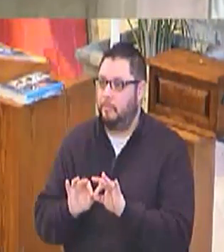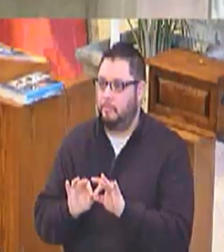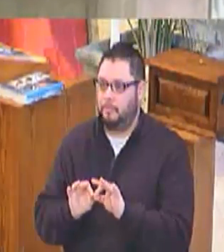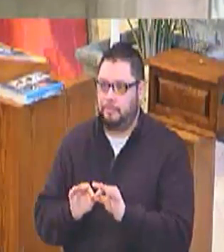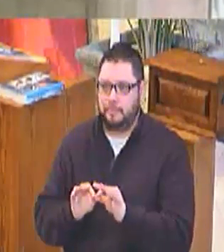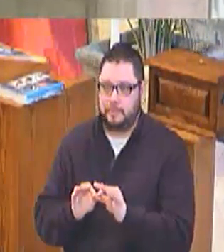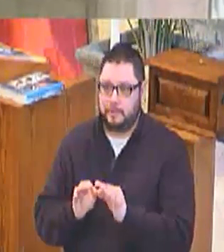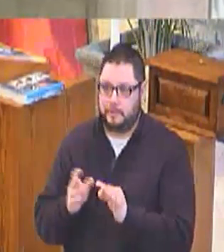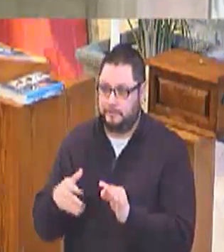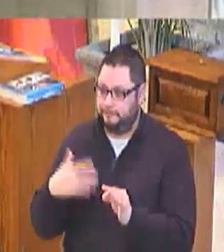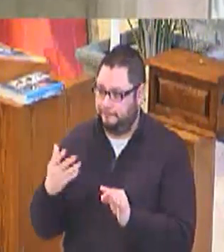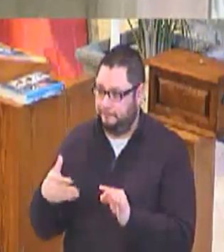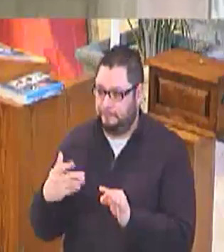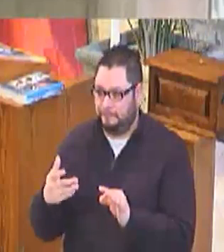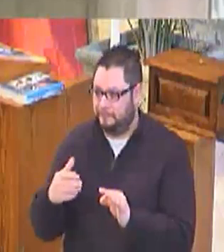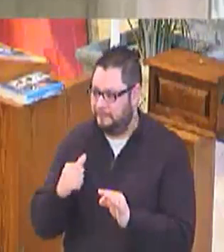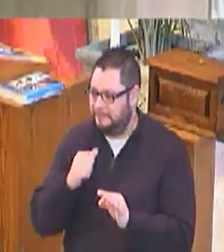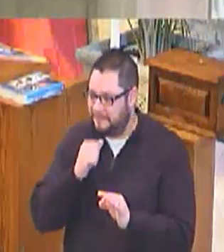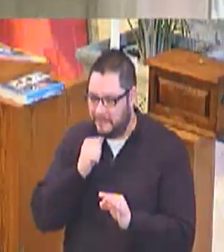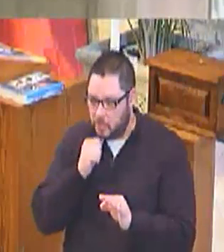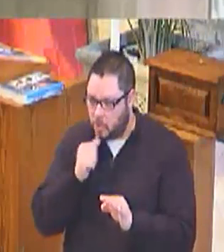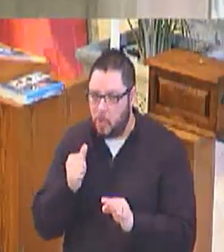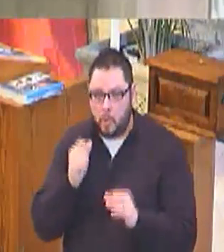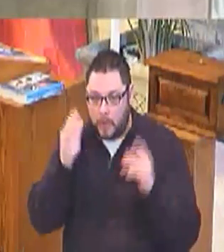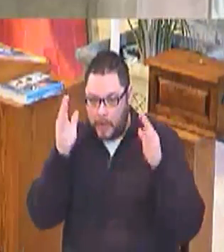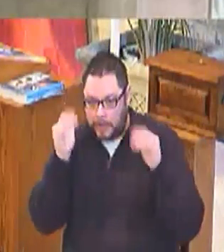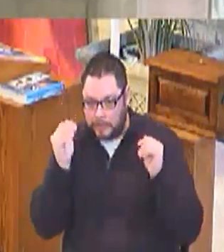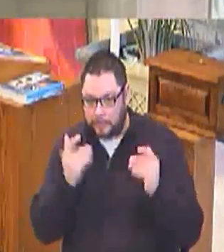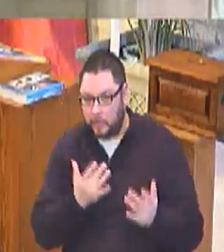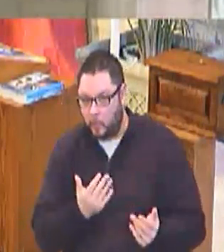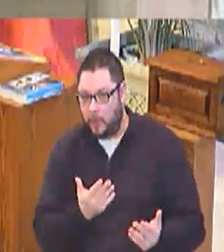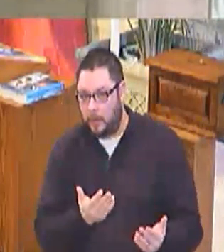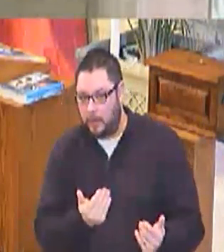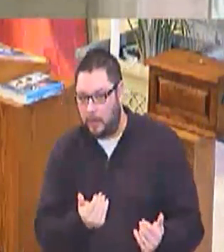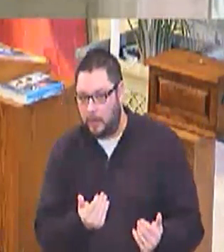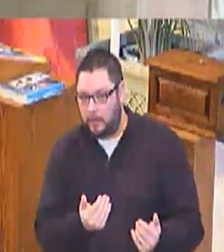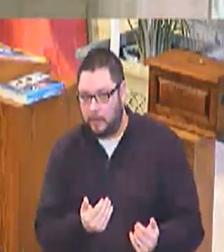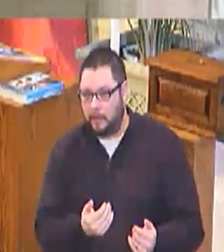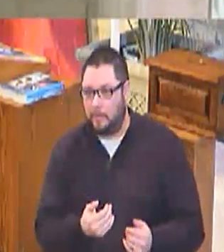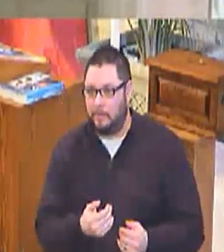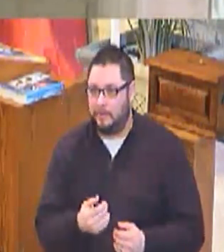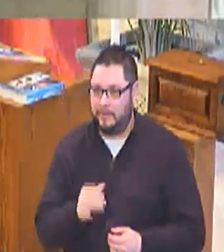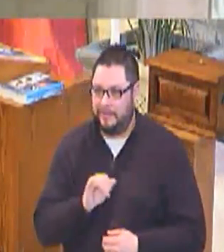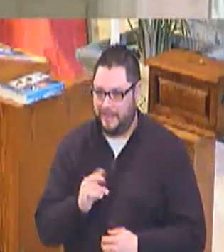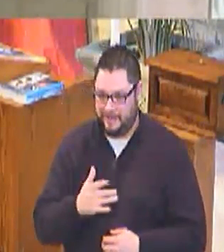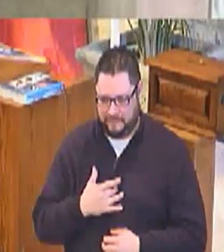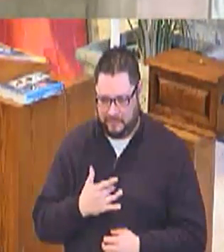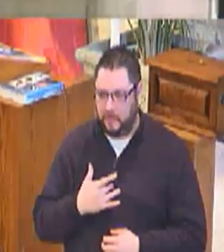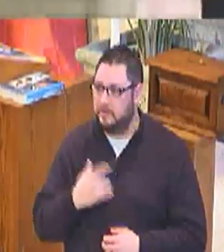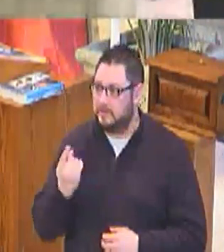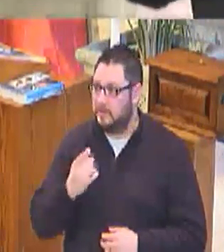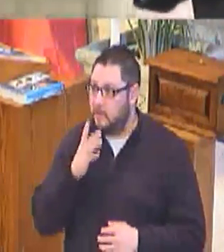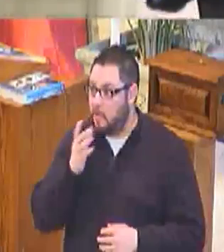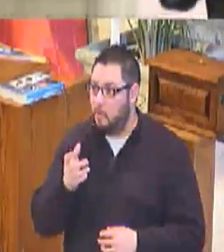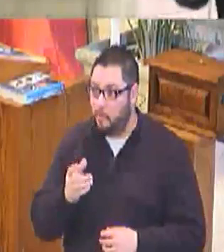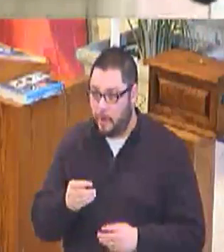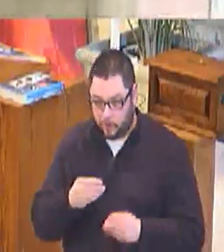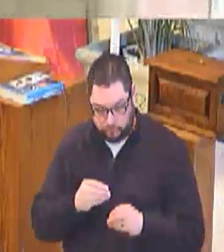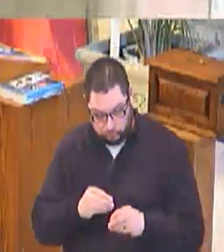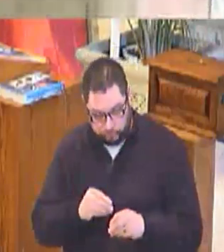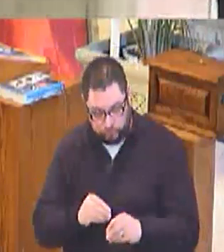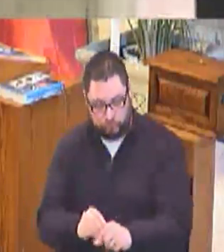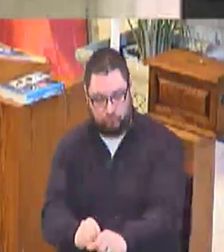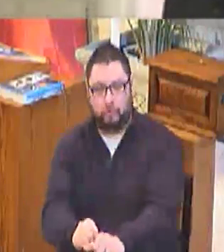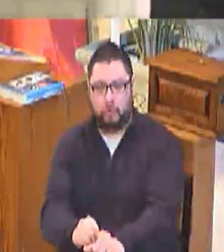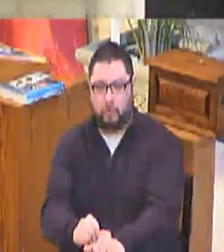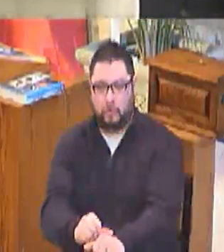just not expecting to receive in the same field. In other words, sometimes we will sow something, as Jesus says,